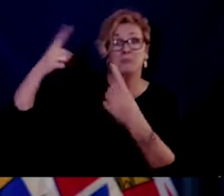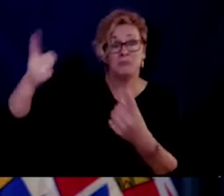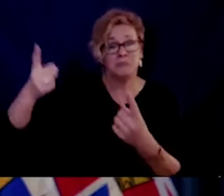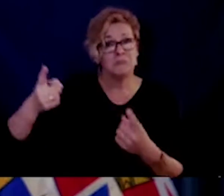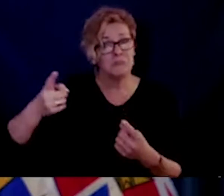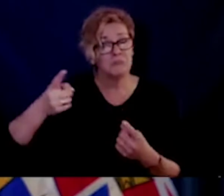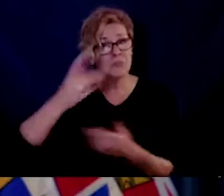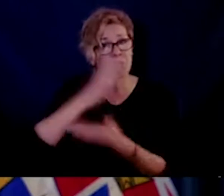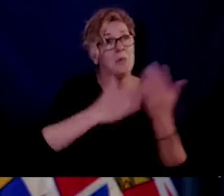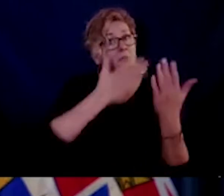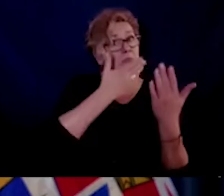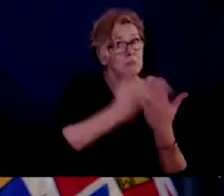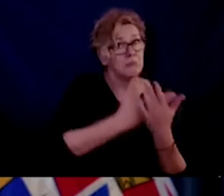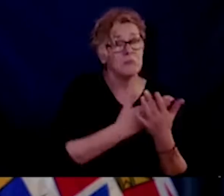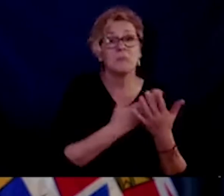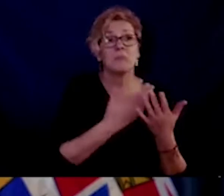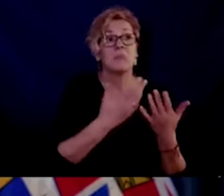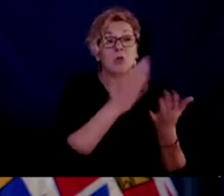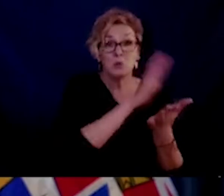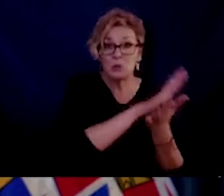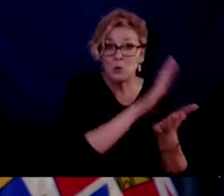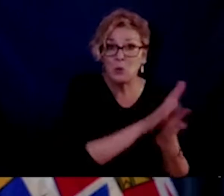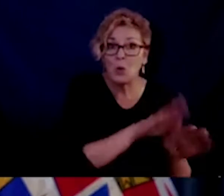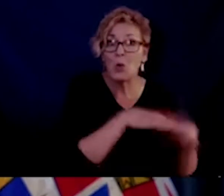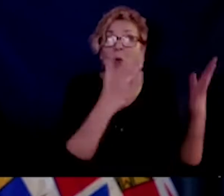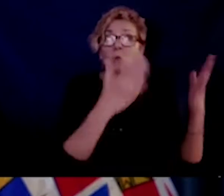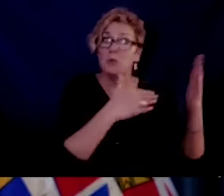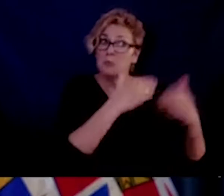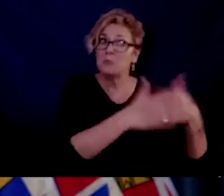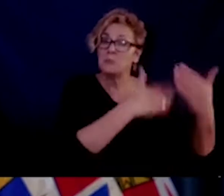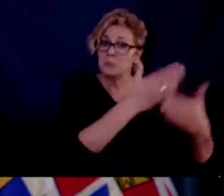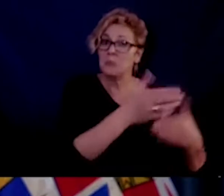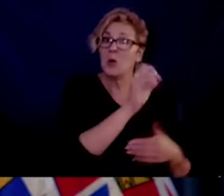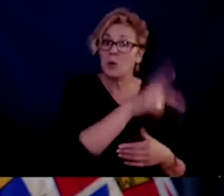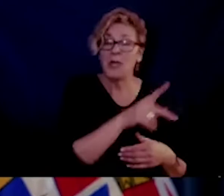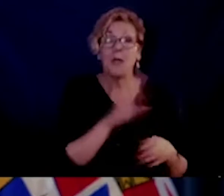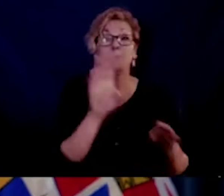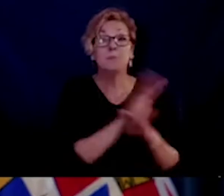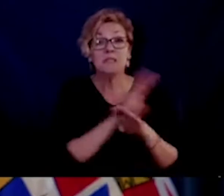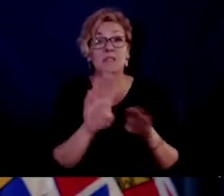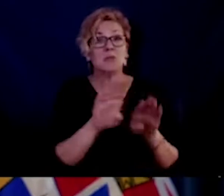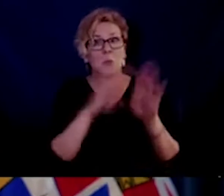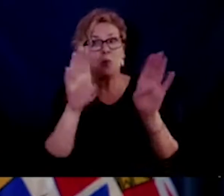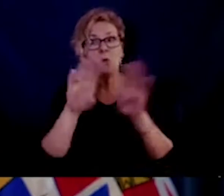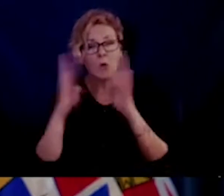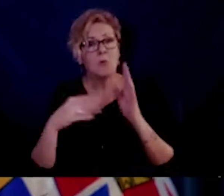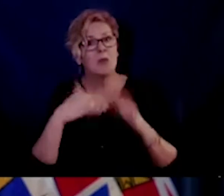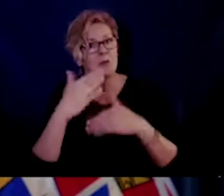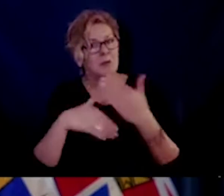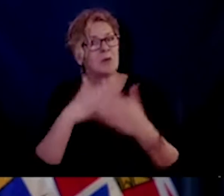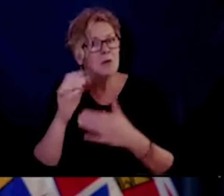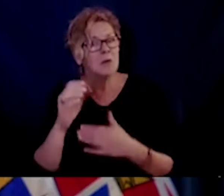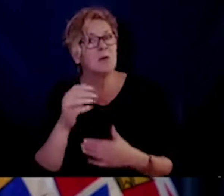many businesses. We've kept many of our essential businesses going with very few to no cases. But it's hard. It's hard